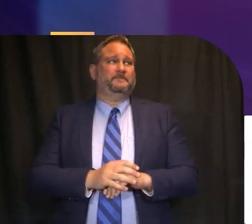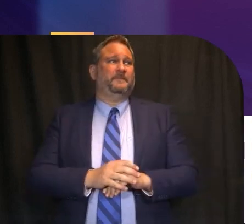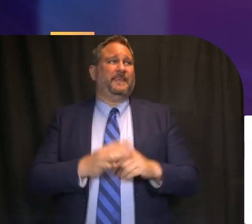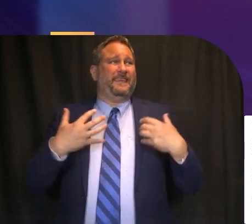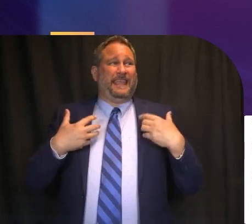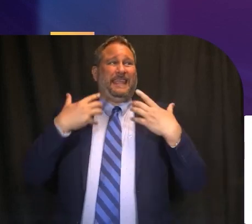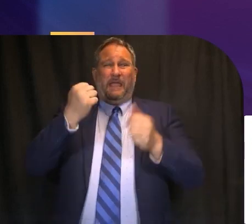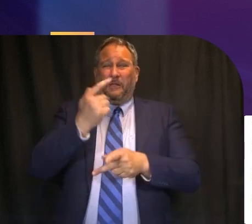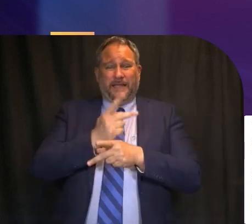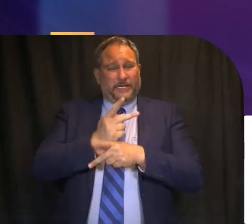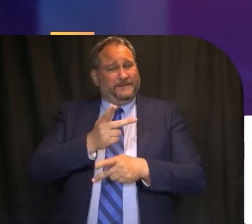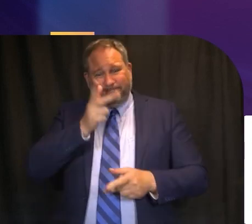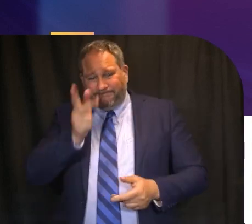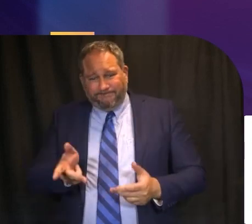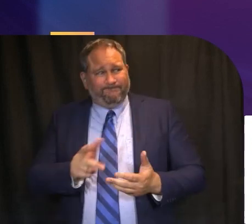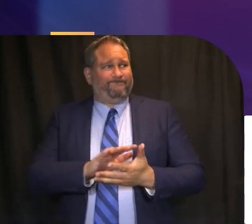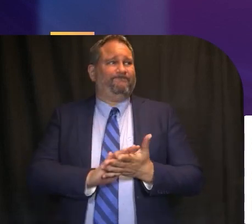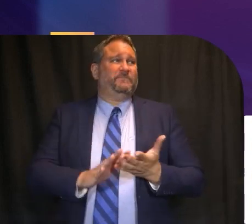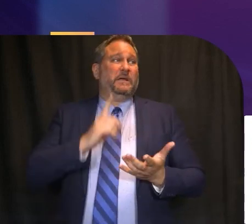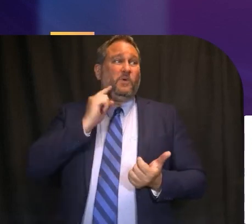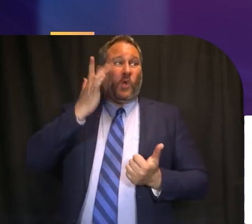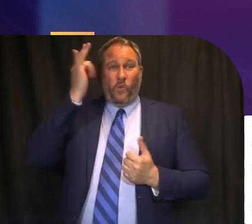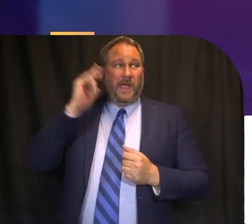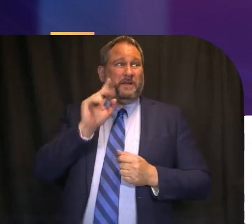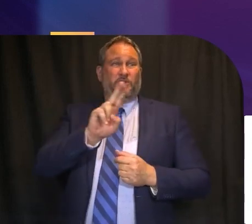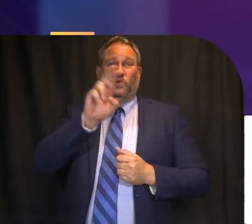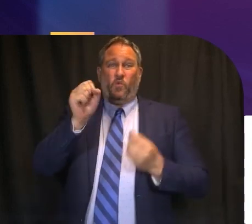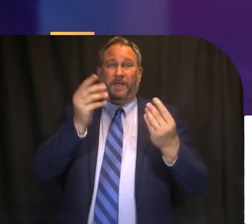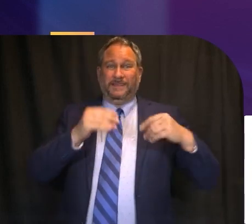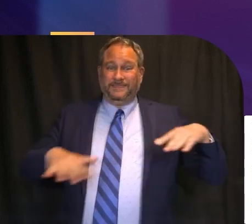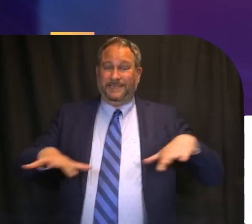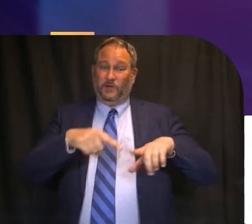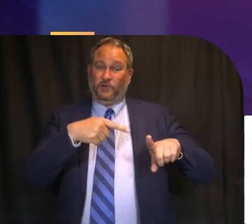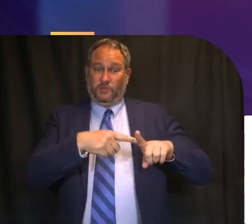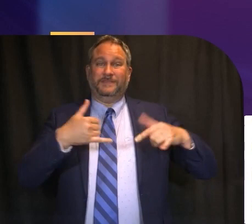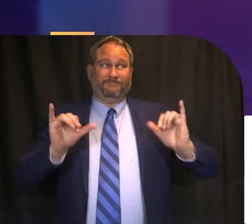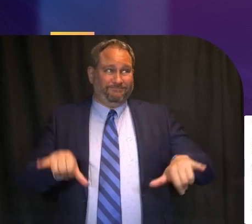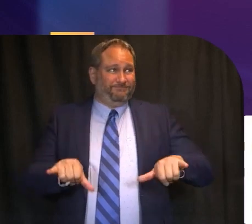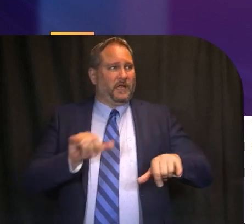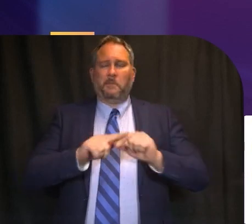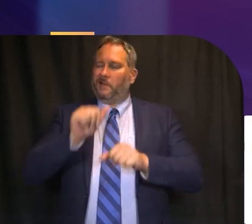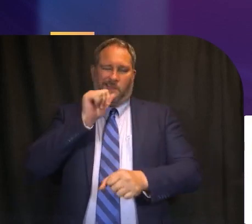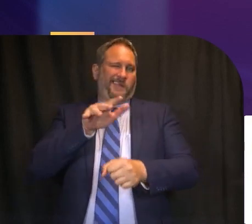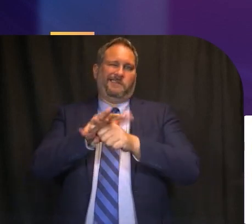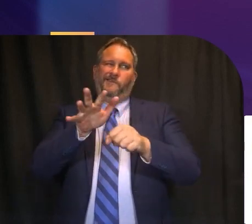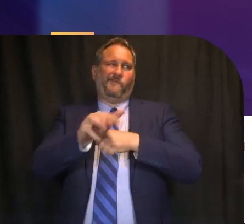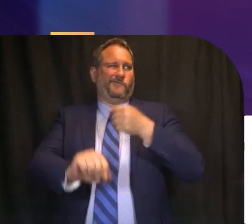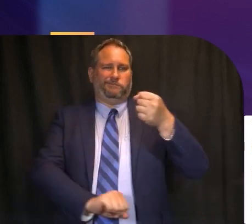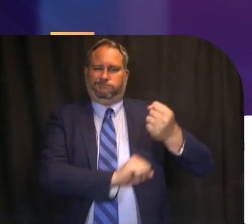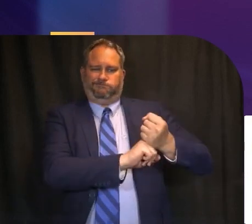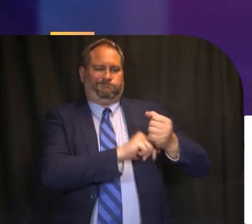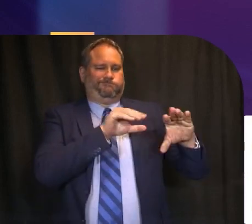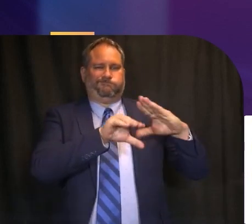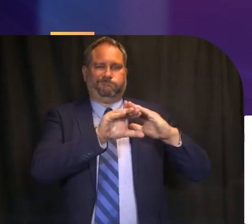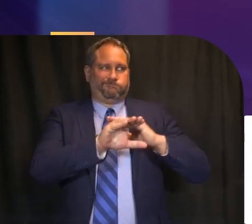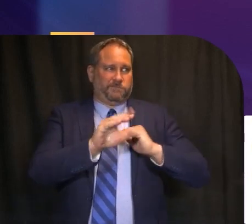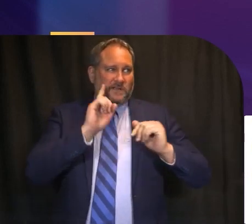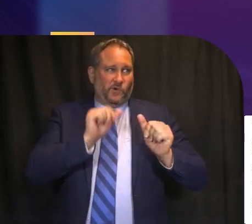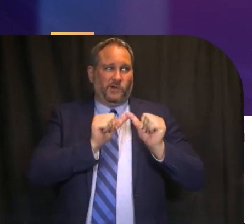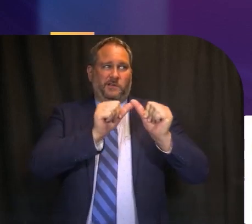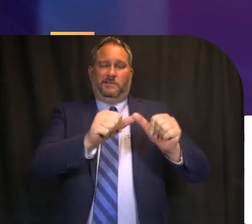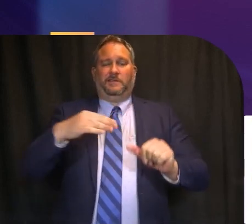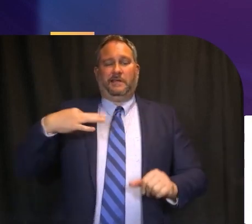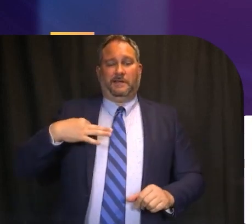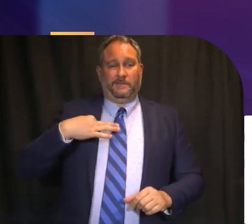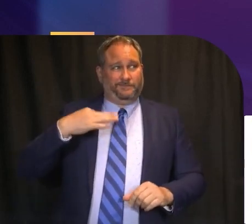categorically denied access to life-sustaining benefits. And this is just one of the barriers to improving access to mental health supports